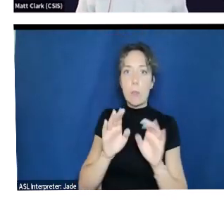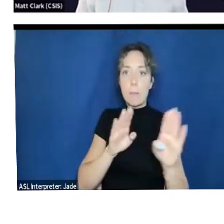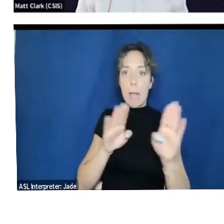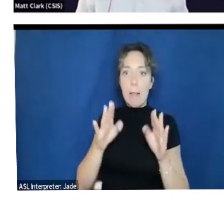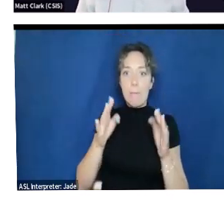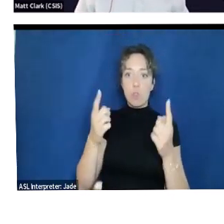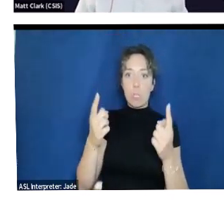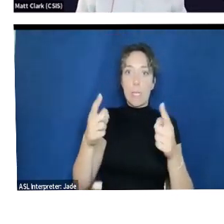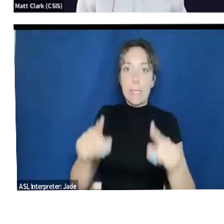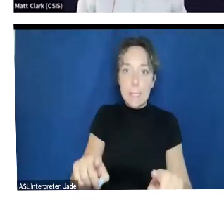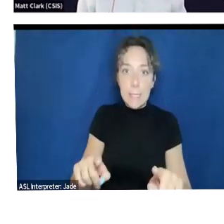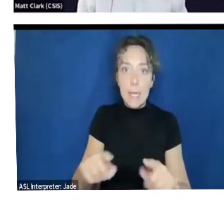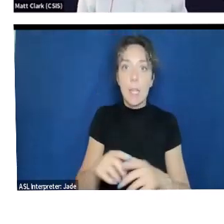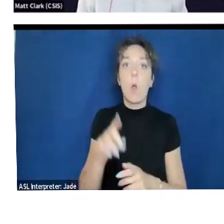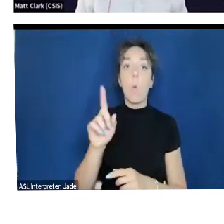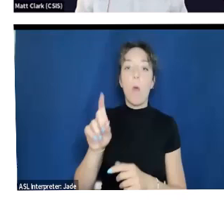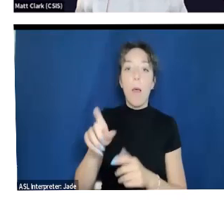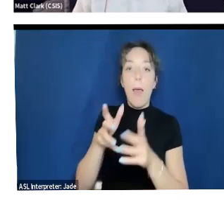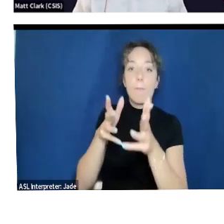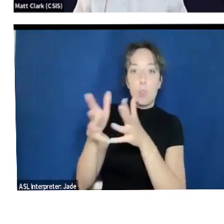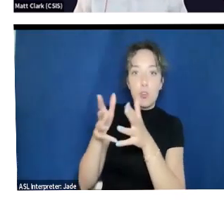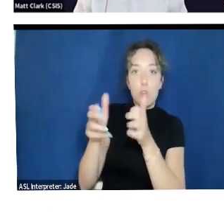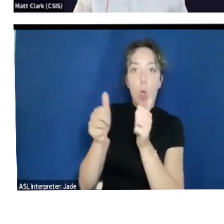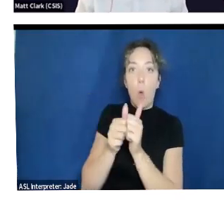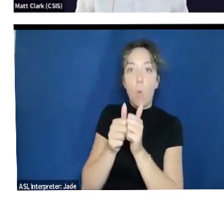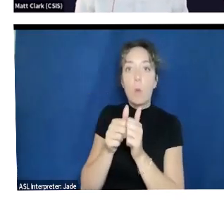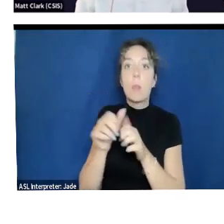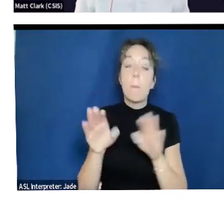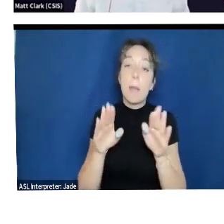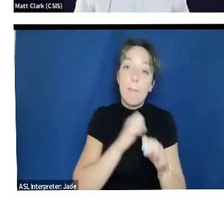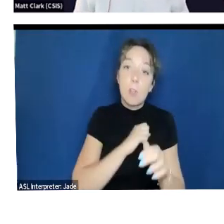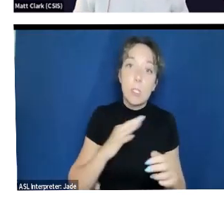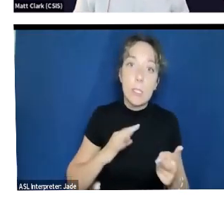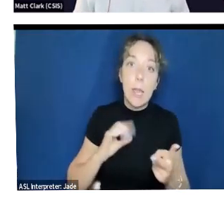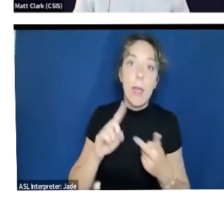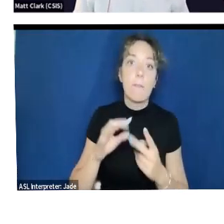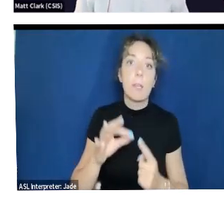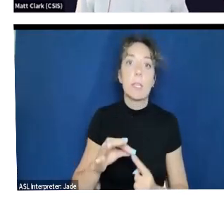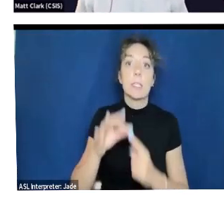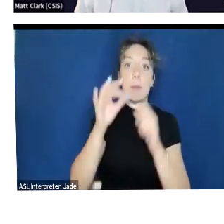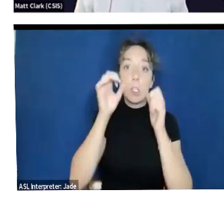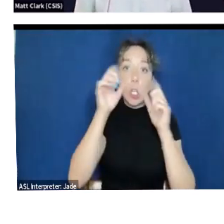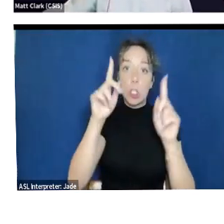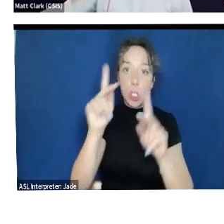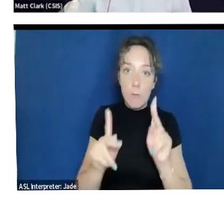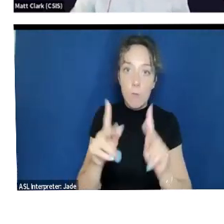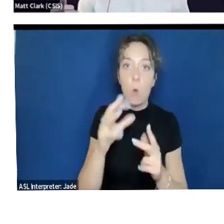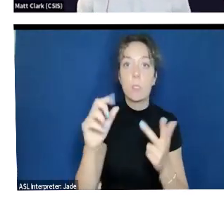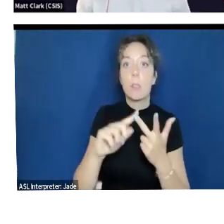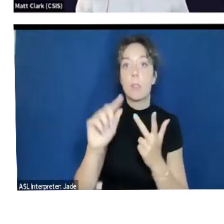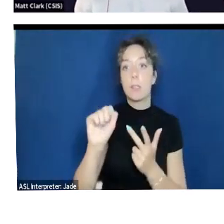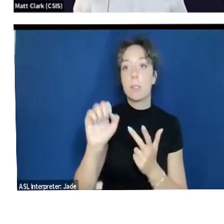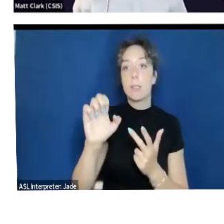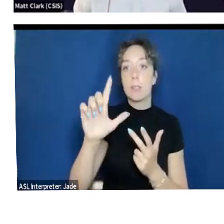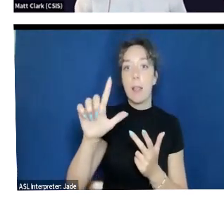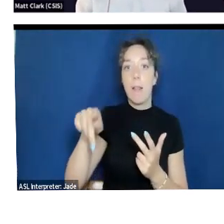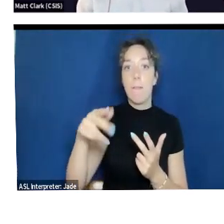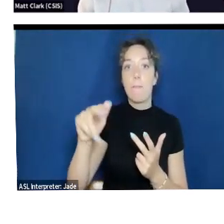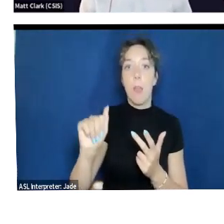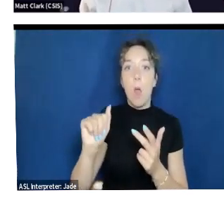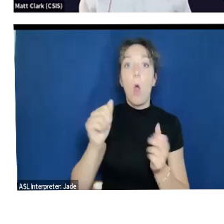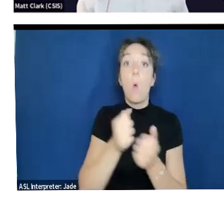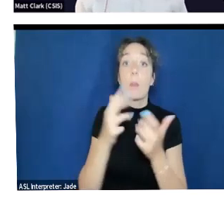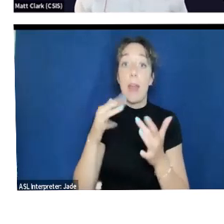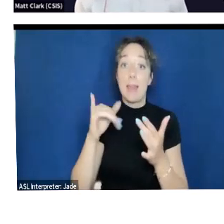with behavior staff, special education folks, and even the SELPA. Without this kind of cross-departmental collaboration